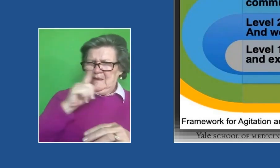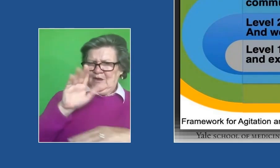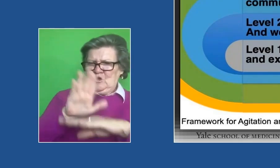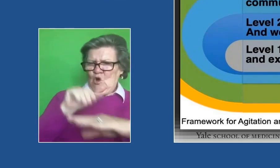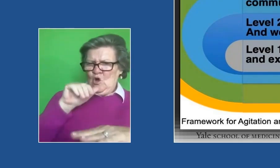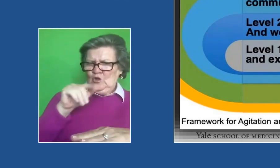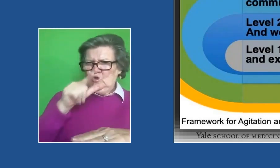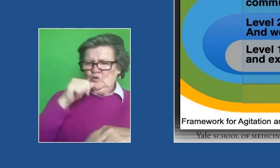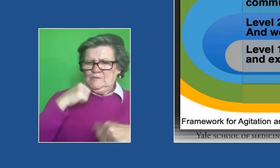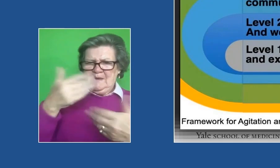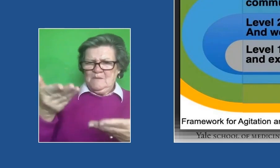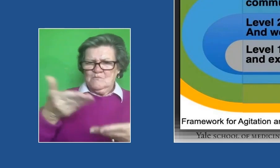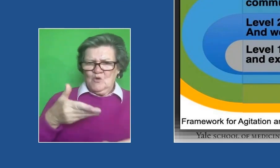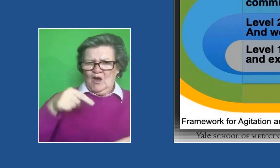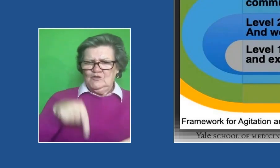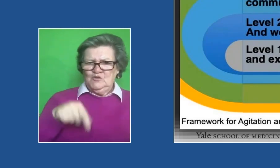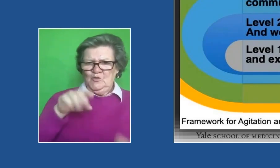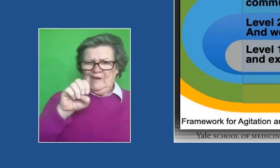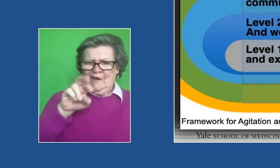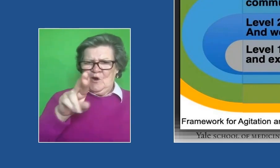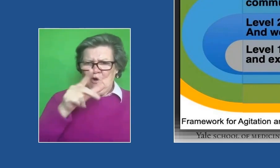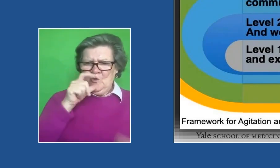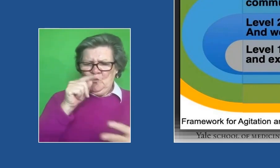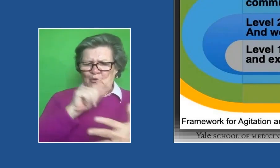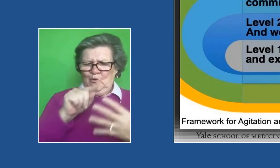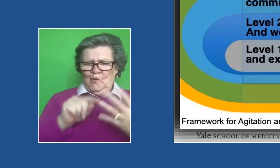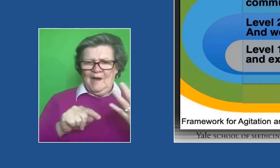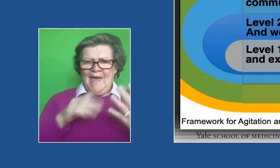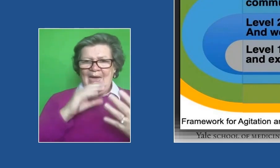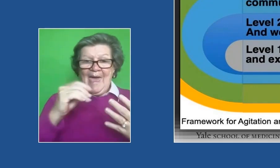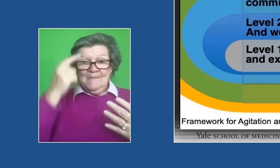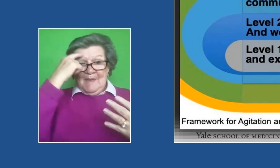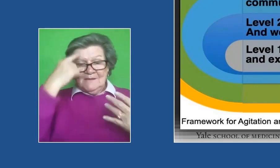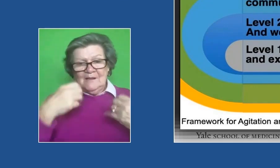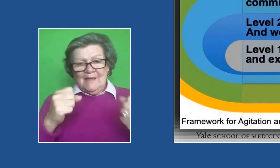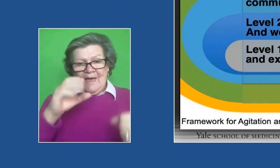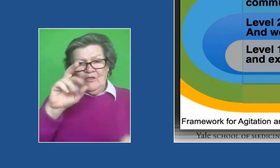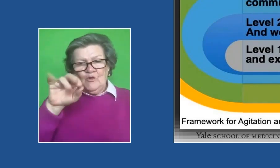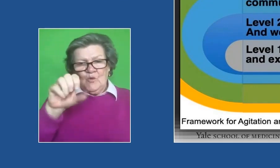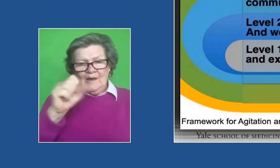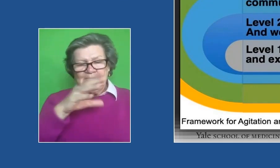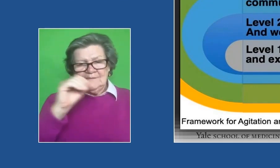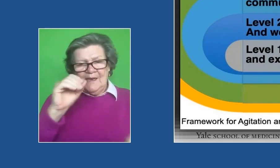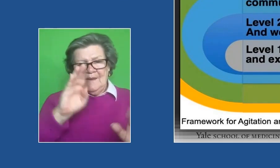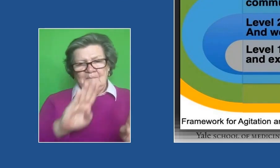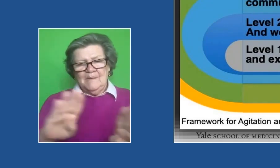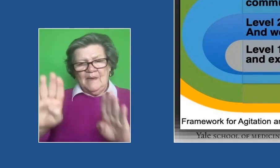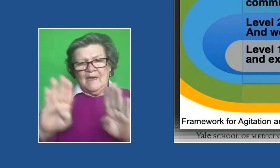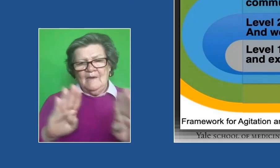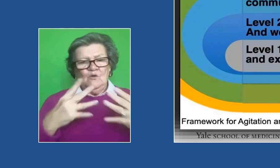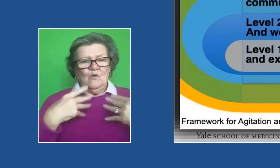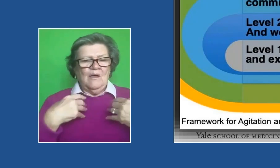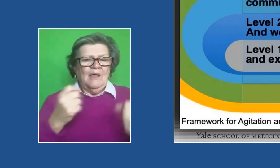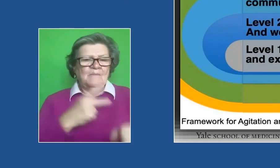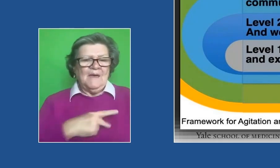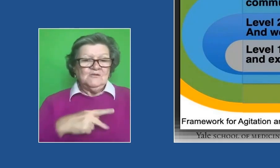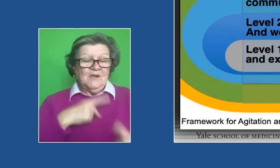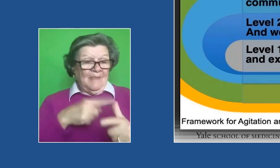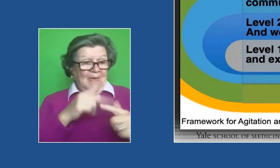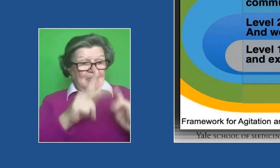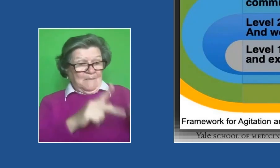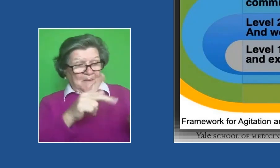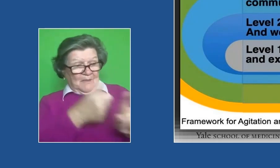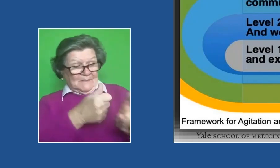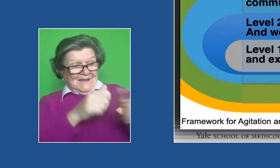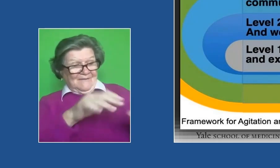finally, setting up transitions of care for mental health crises and for mental health and behavioral health patients, so that after they leave the emergency department,